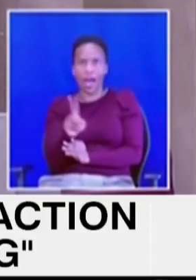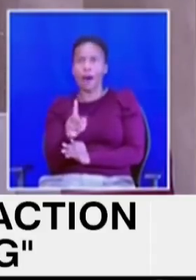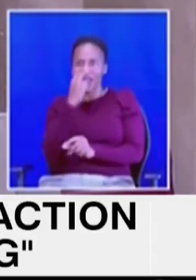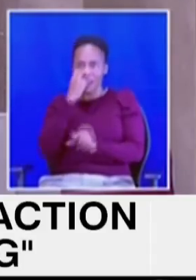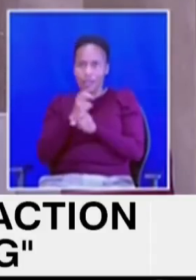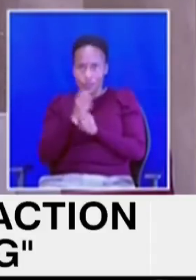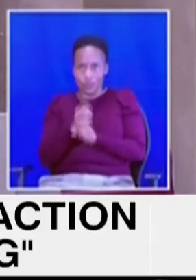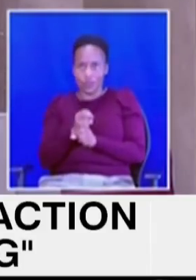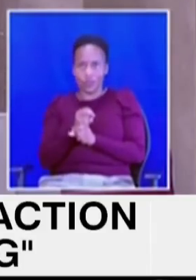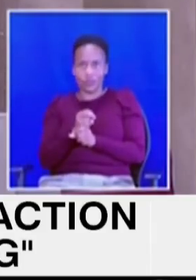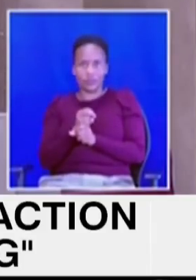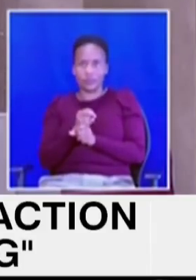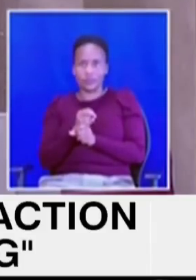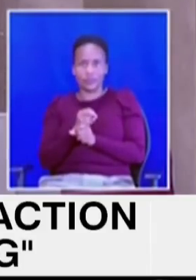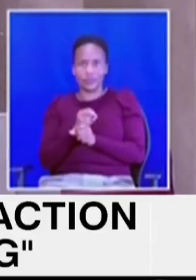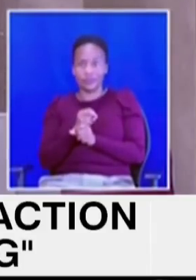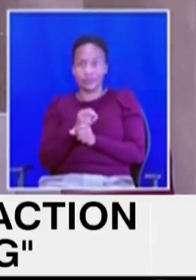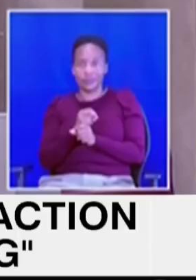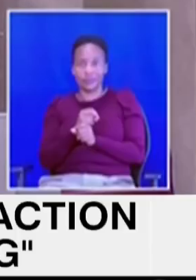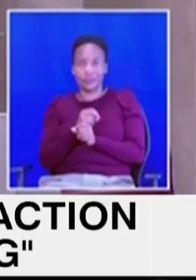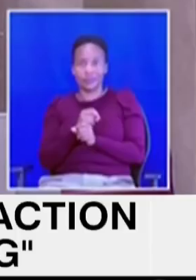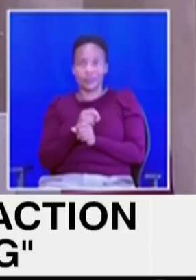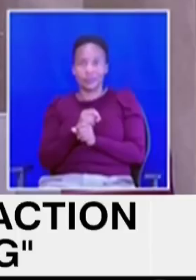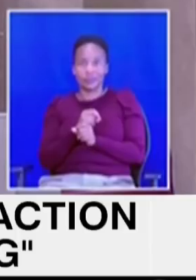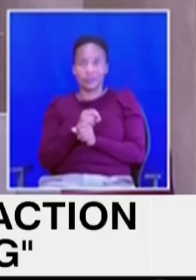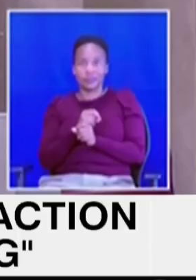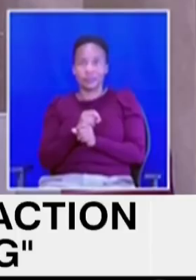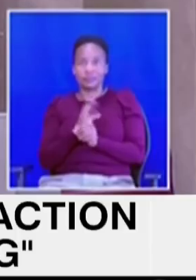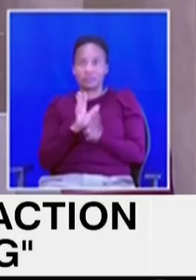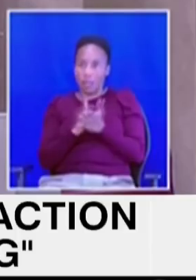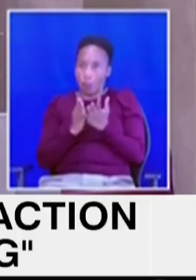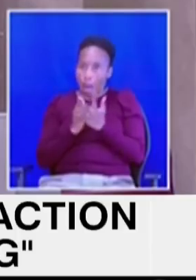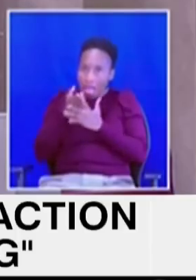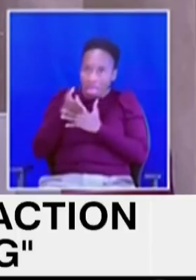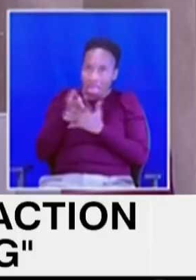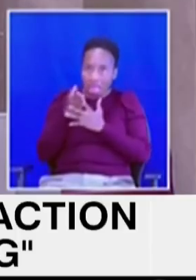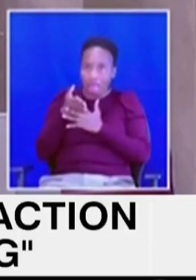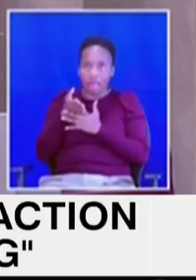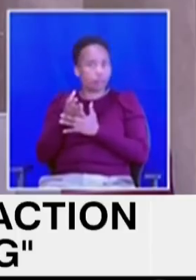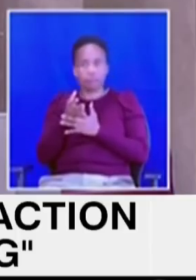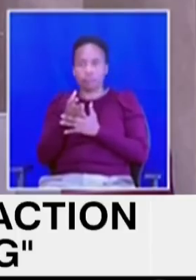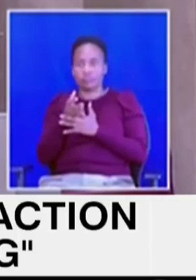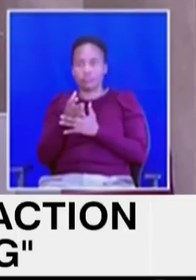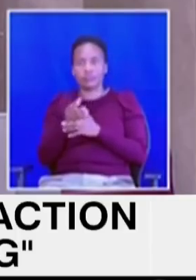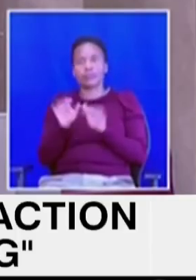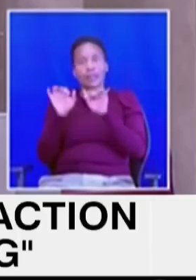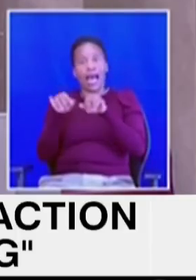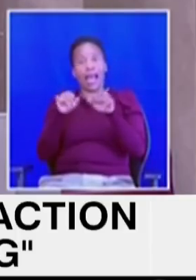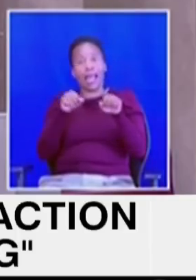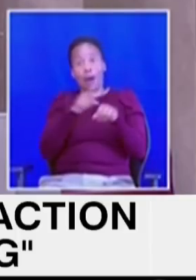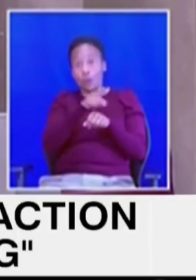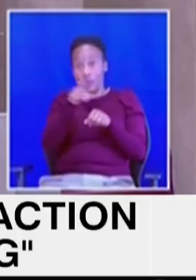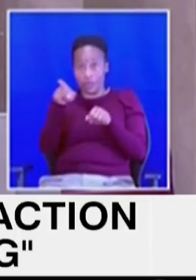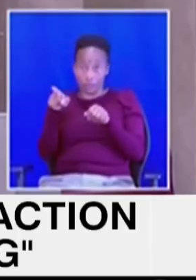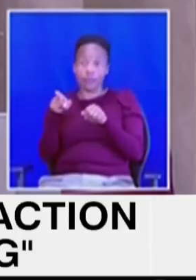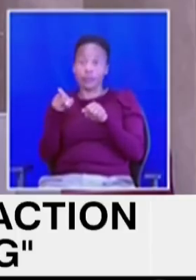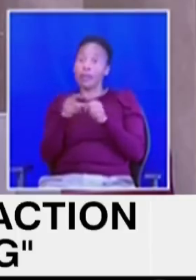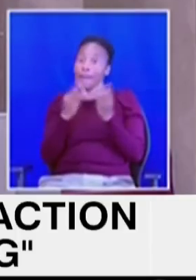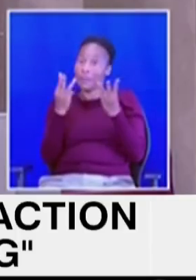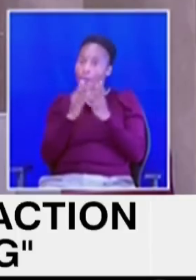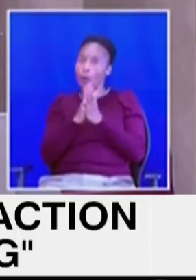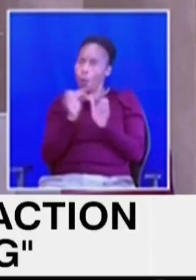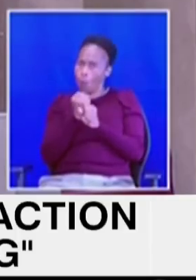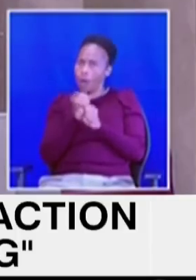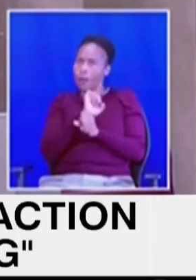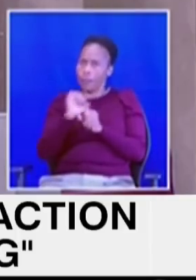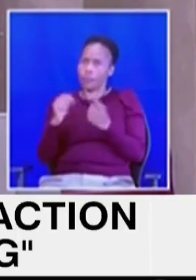Yeah. Let's not interfere. Let's allow these agencies to do their work. They will do